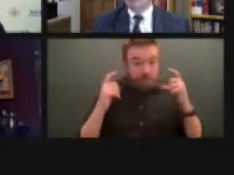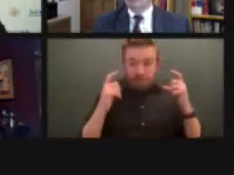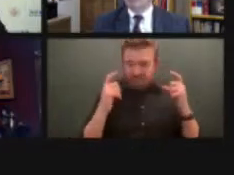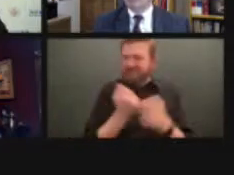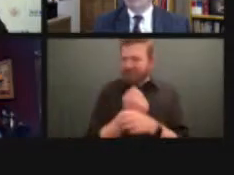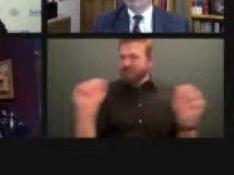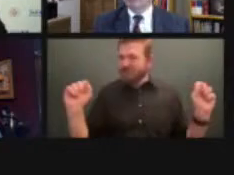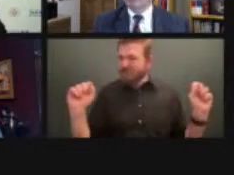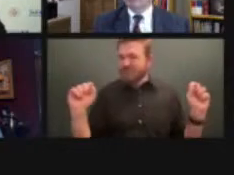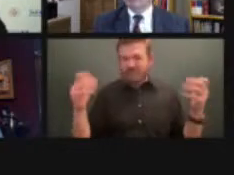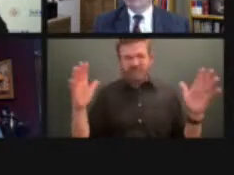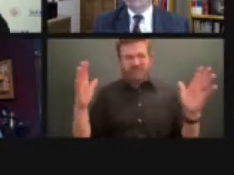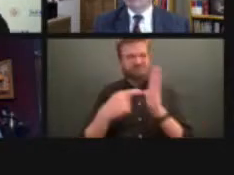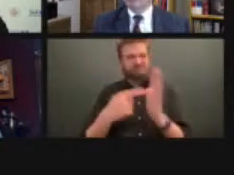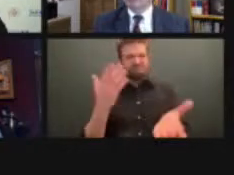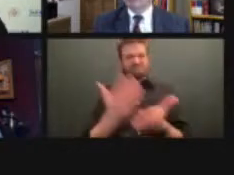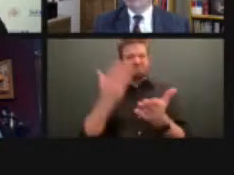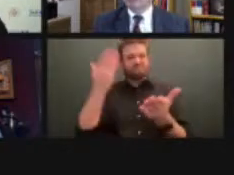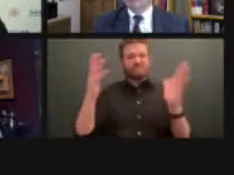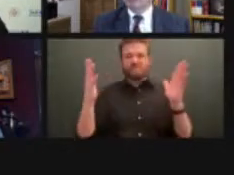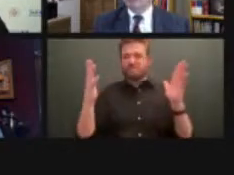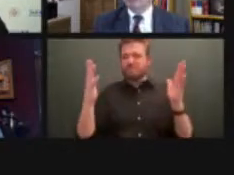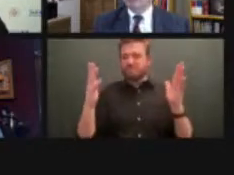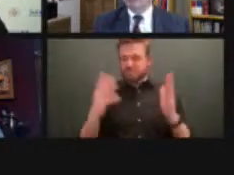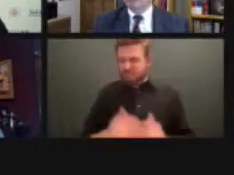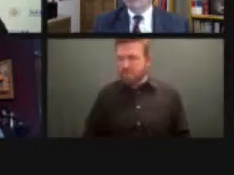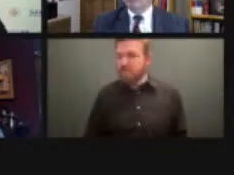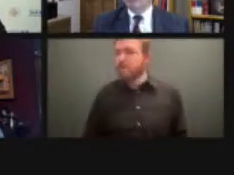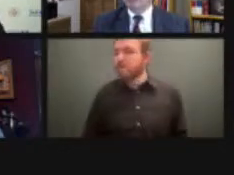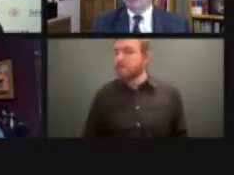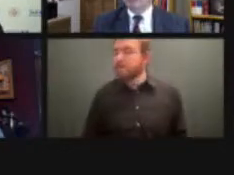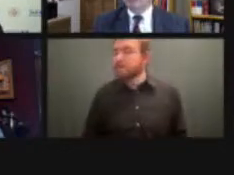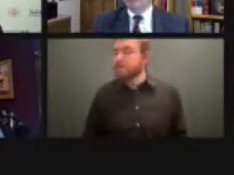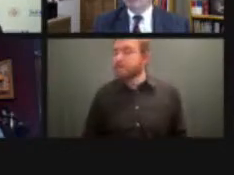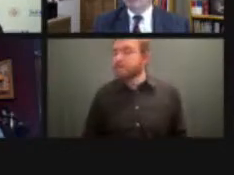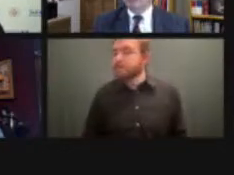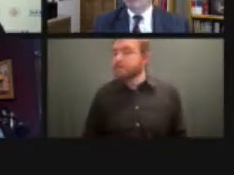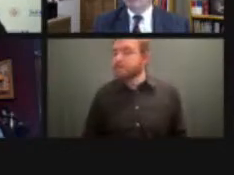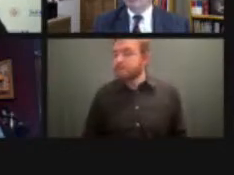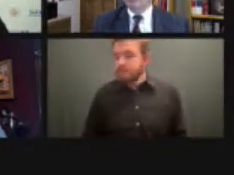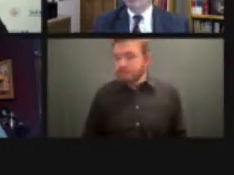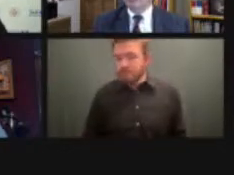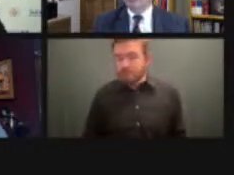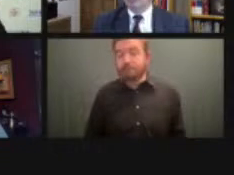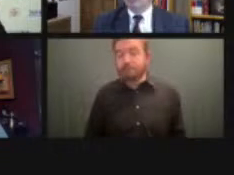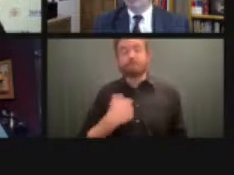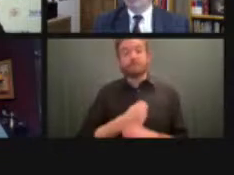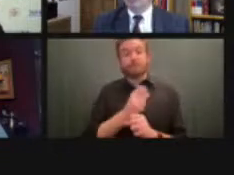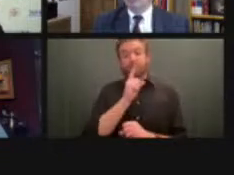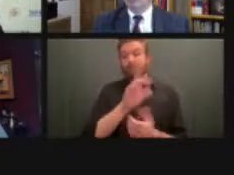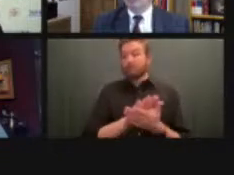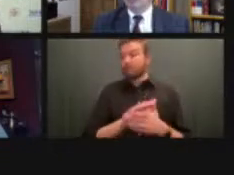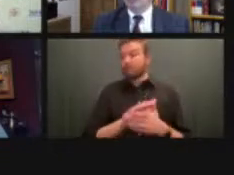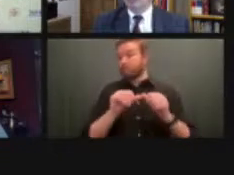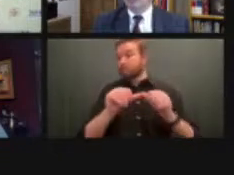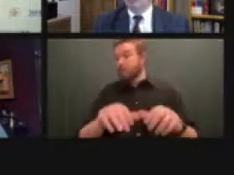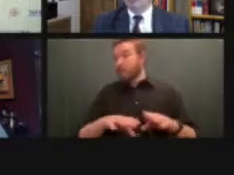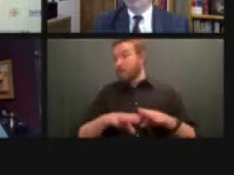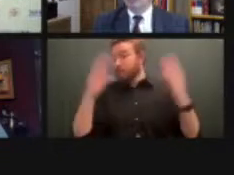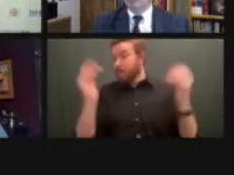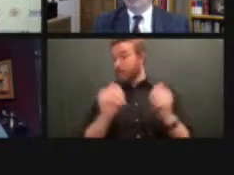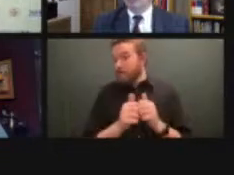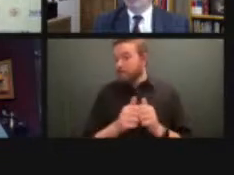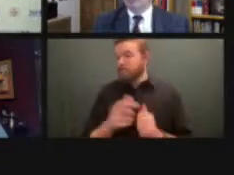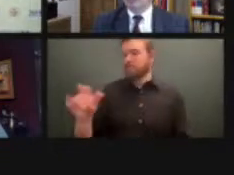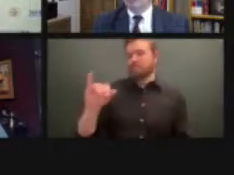So to ensure that we can keep our schools open, Judy's team at the Department of Health distributed guidance to all district and